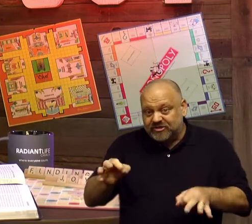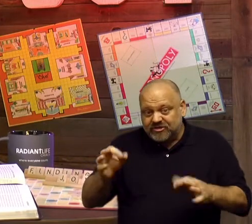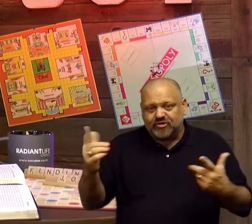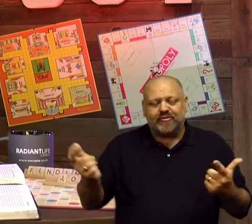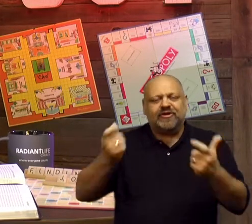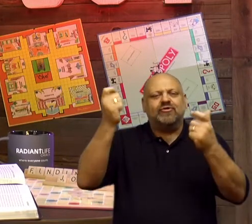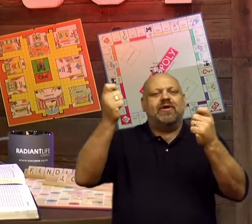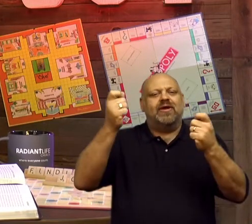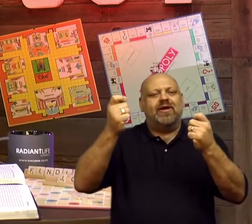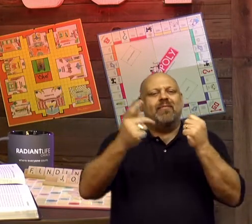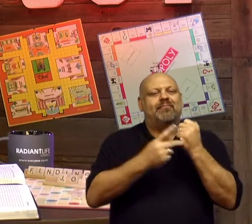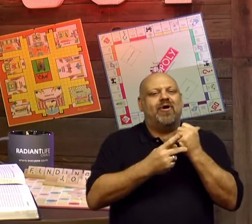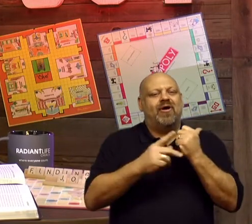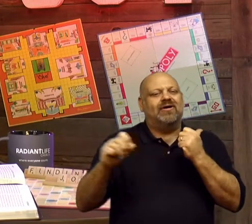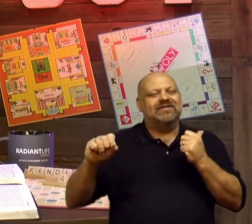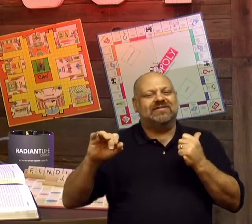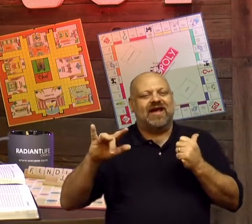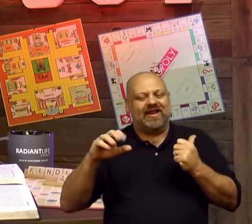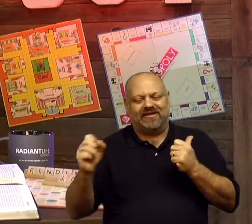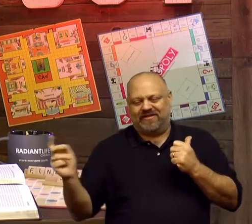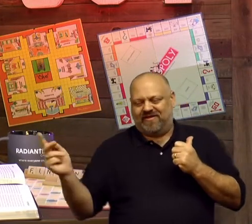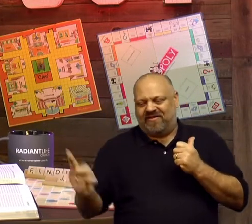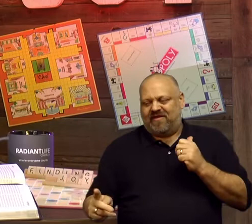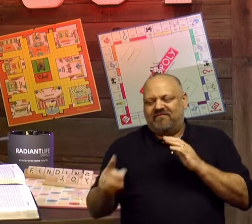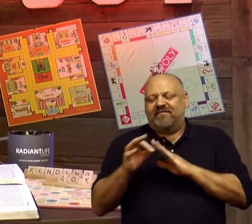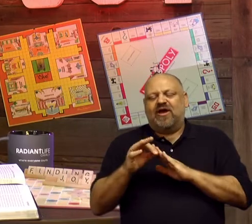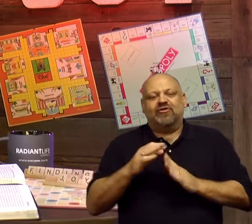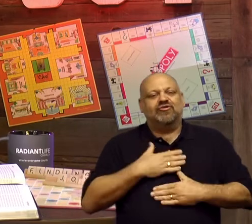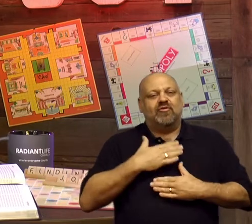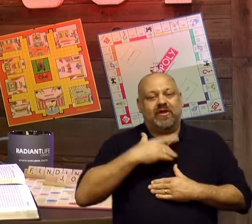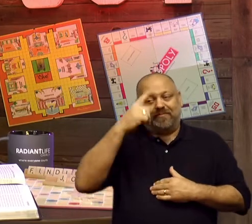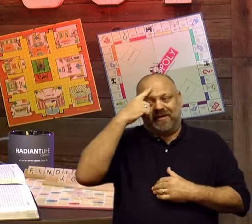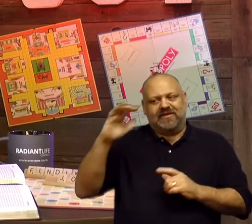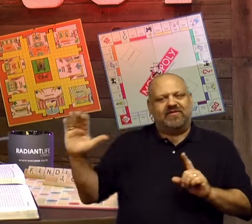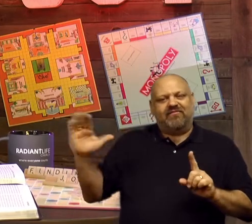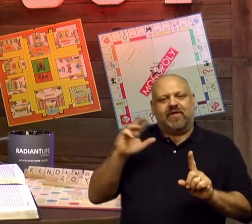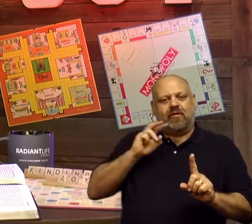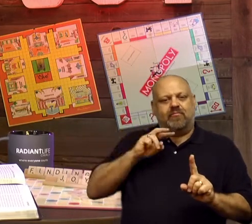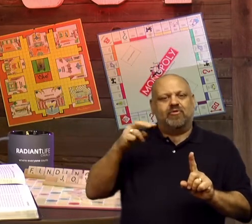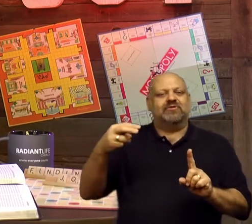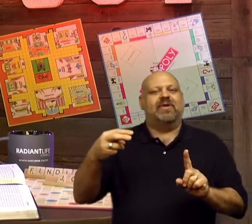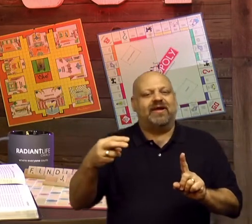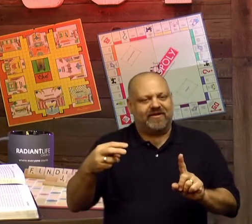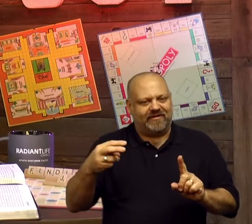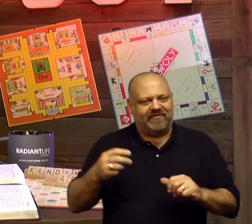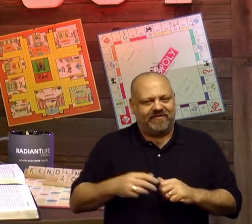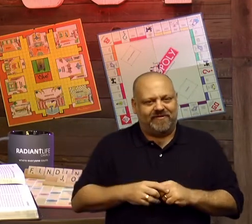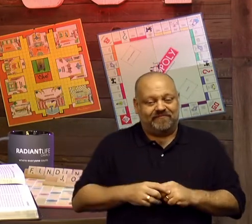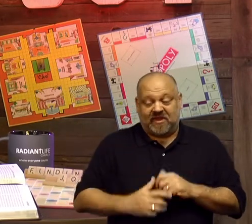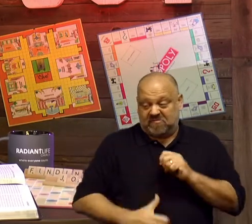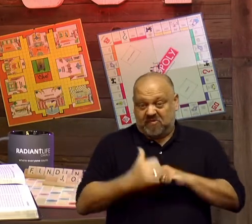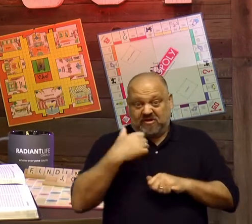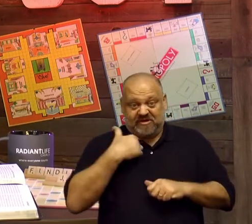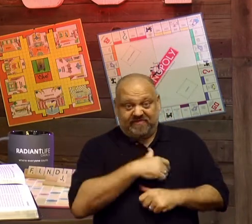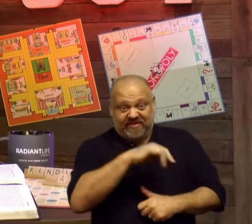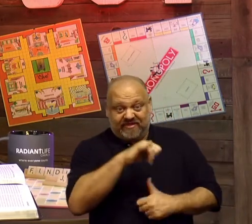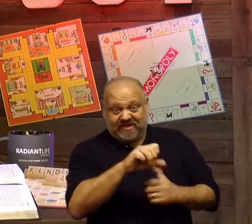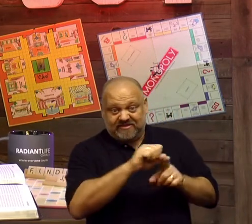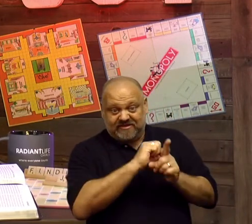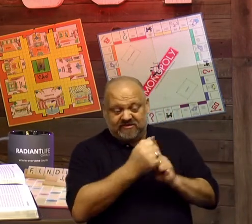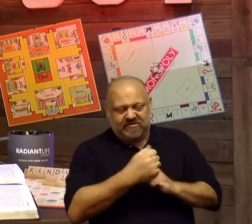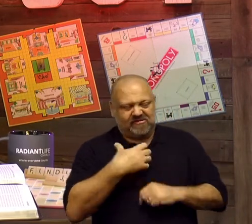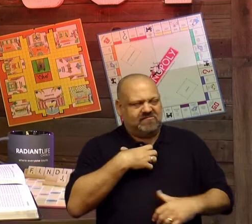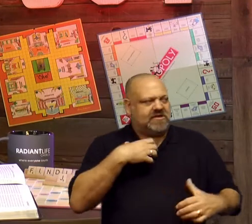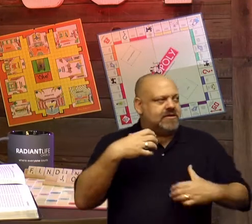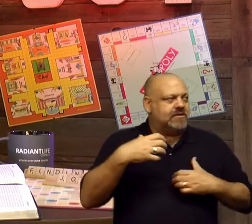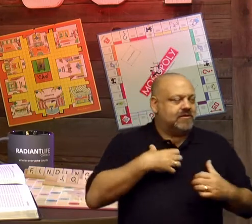made a decision to rejoice. Paul and Silas found joy because of their perspective. When most of us in